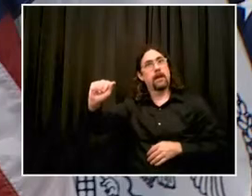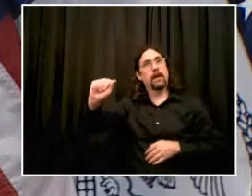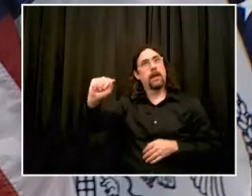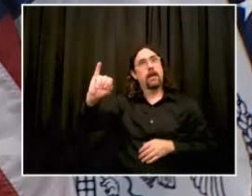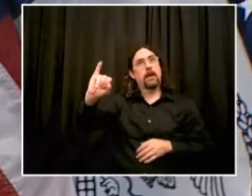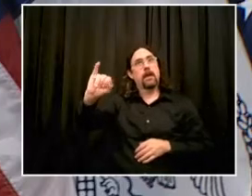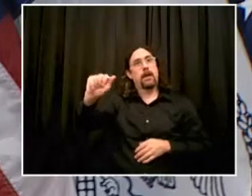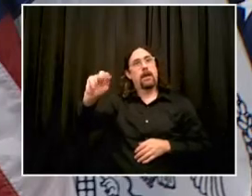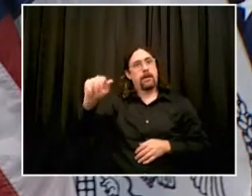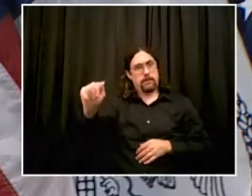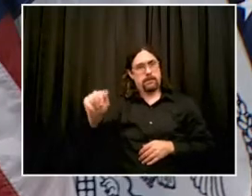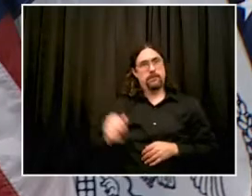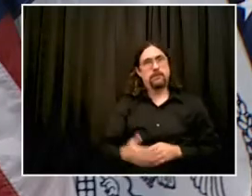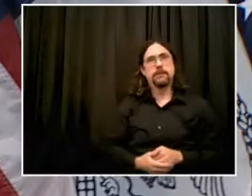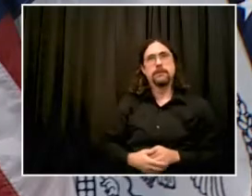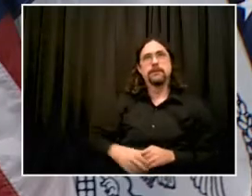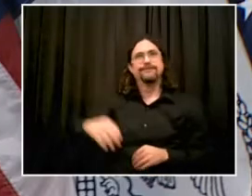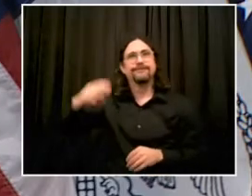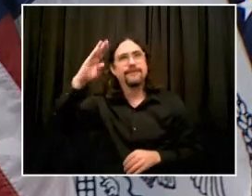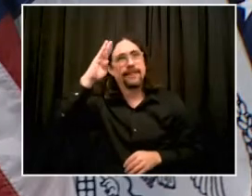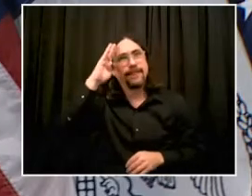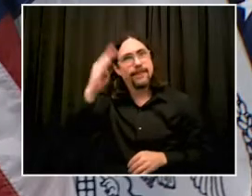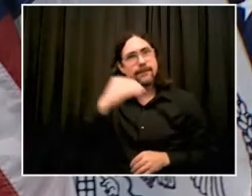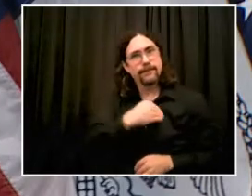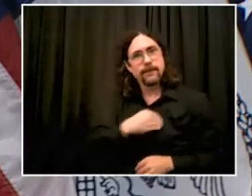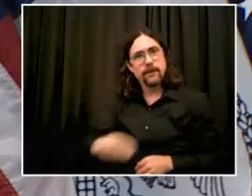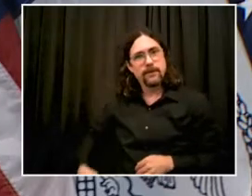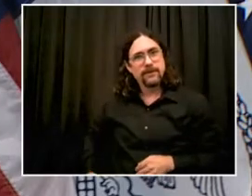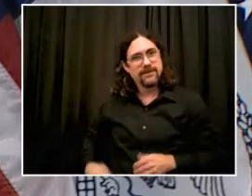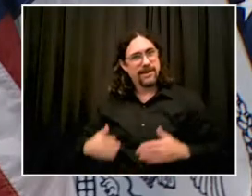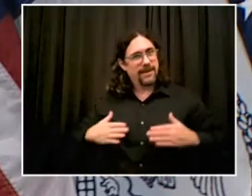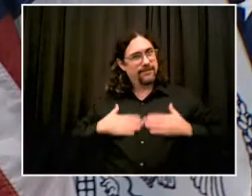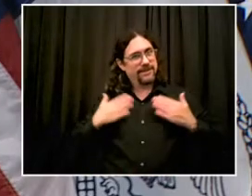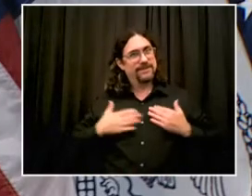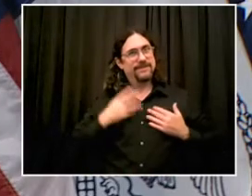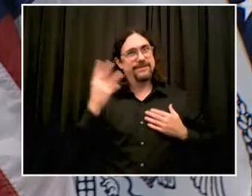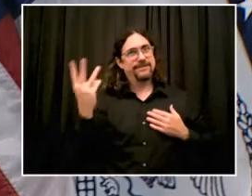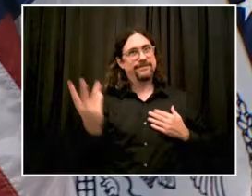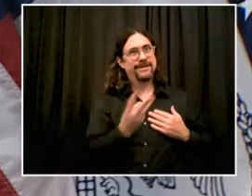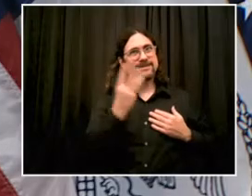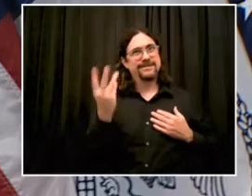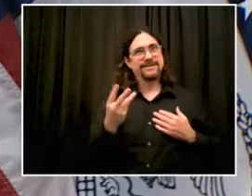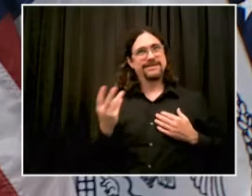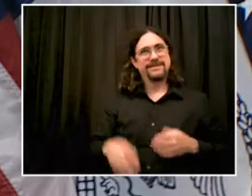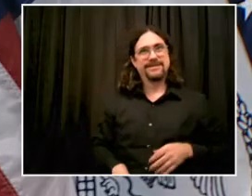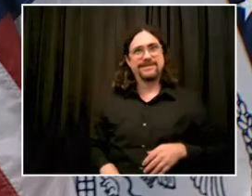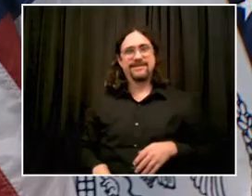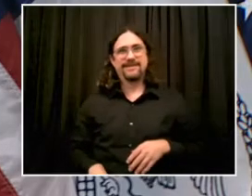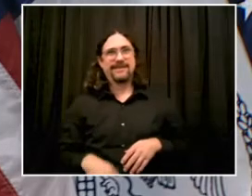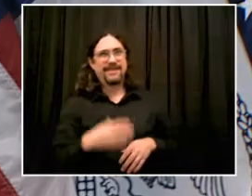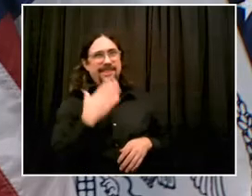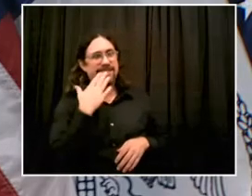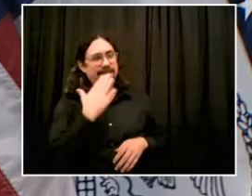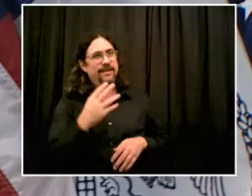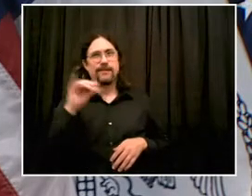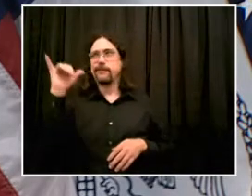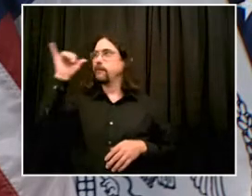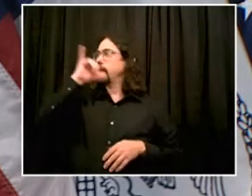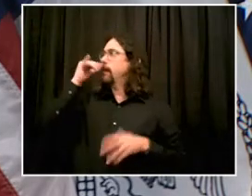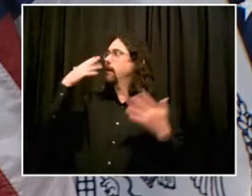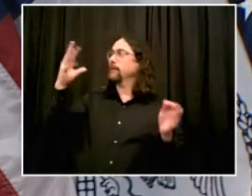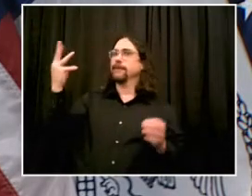set to expire. Do you have an update on the city's landlord-tenant mediation programs? Are those centers getting up and